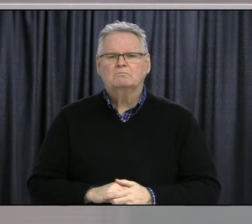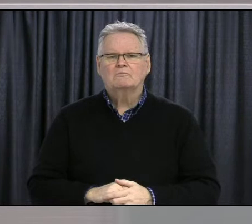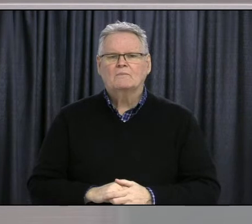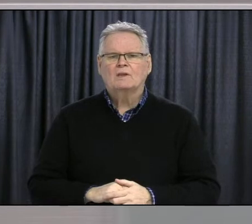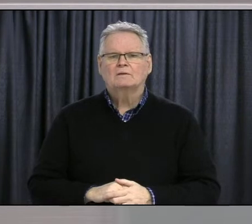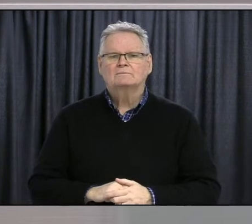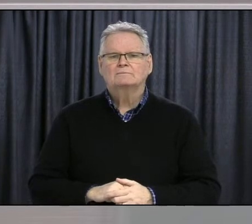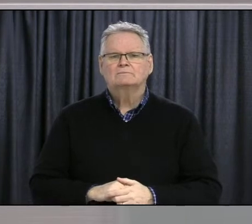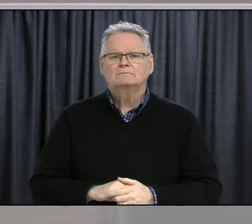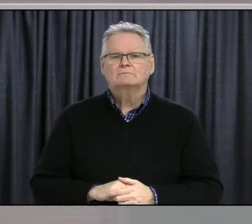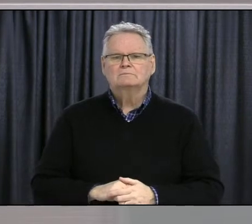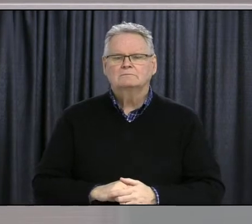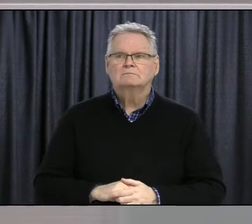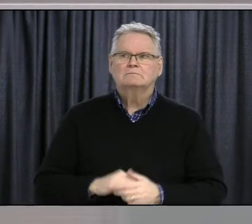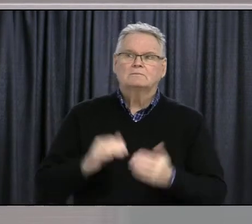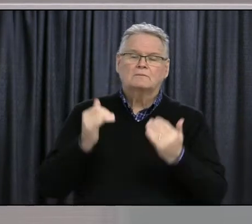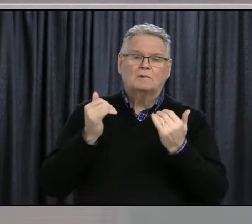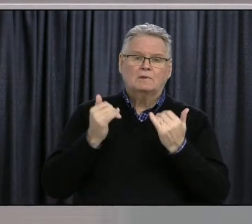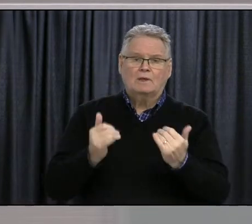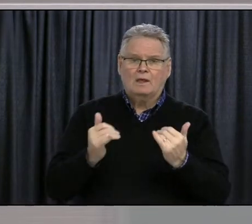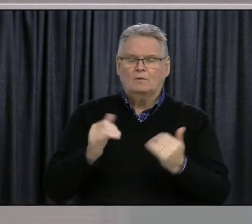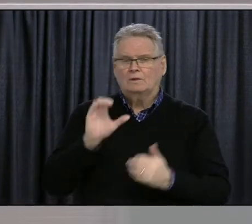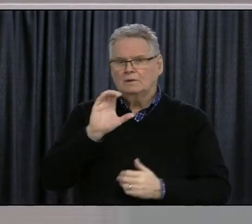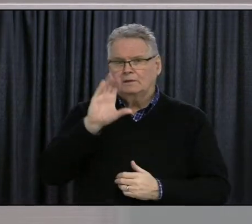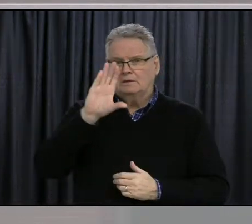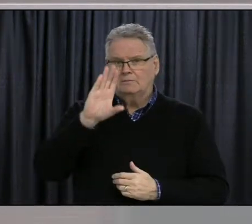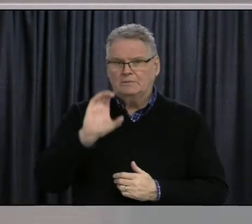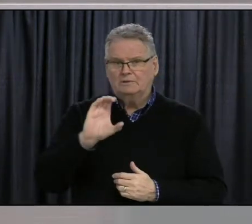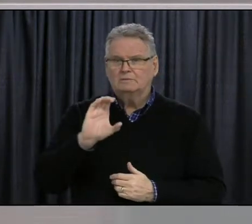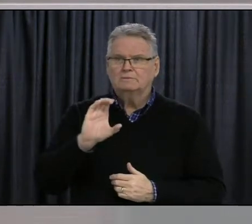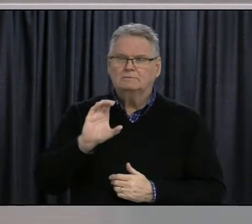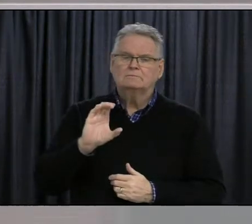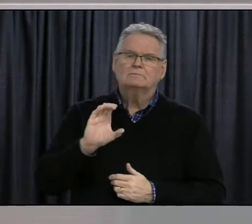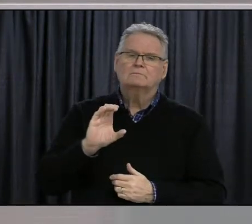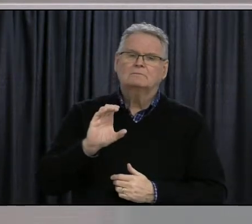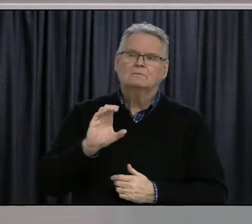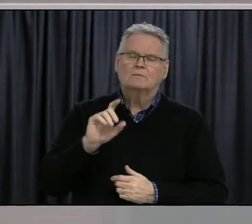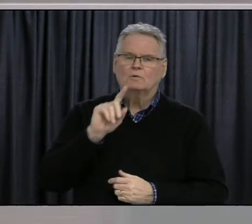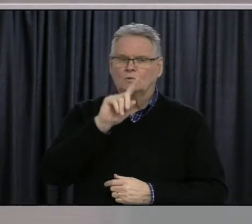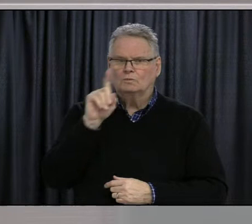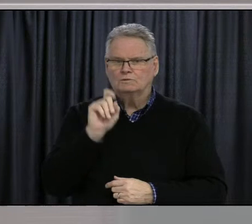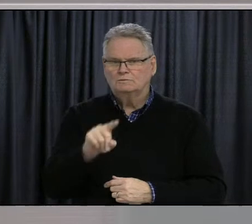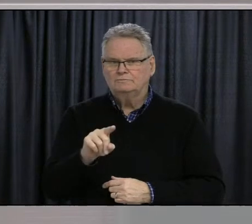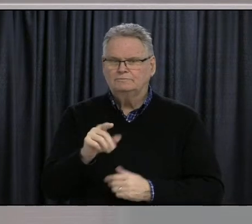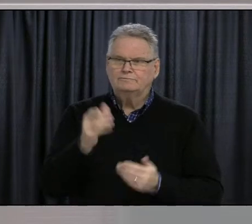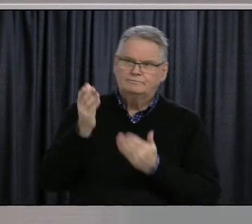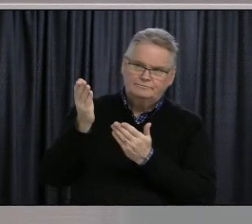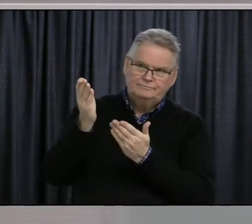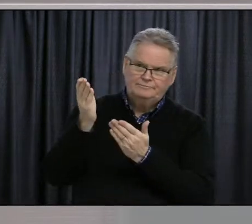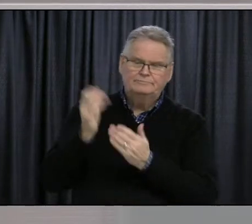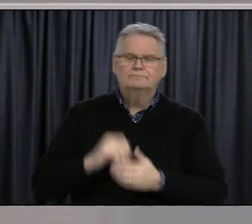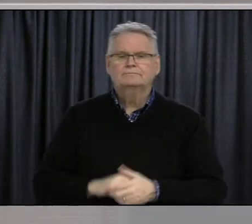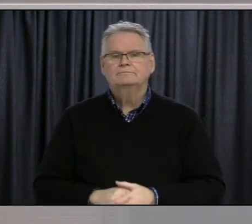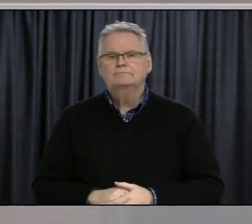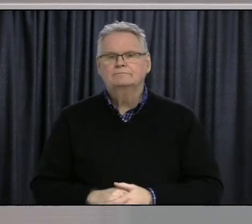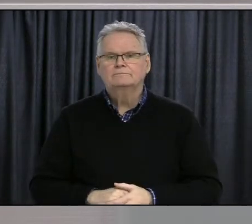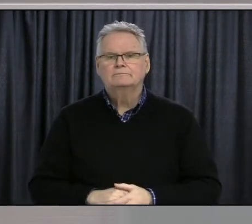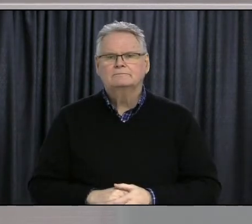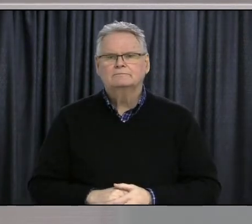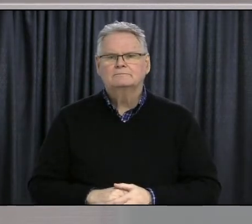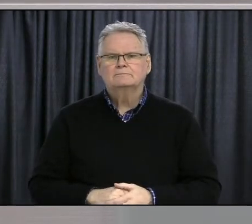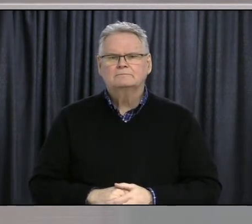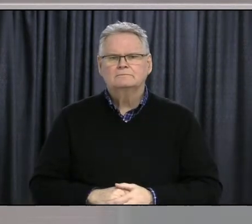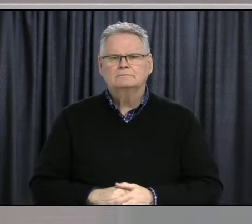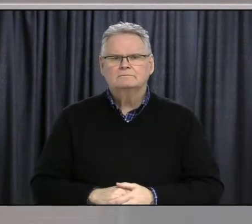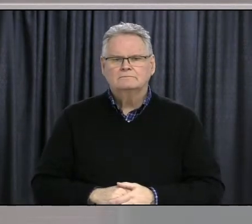from Peter Cowan with CBC. Please go ahead. We've seen a couple other sort of clusters back in the fall where we